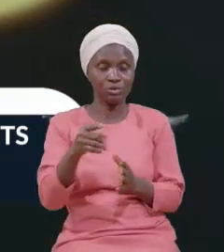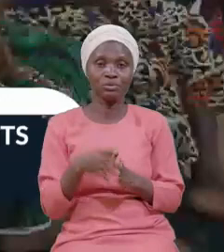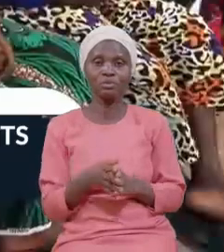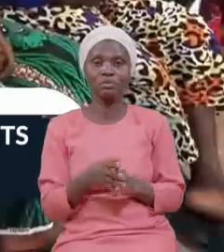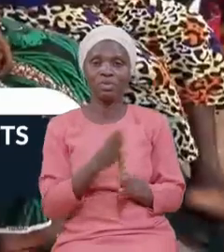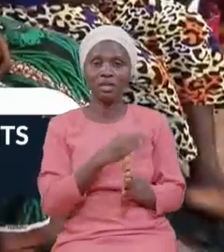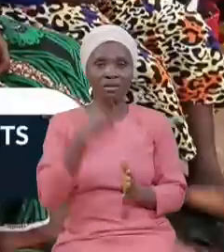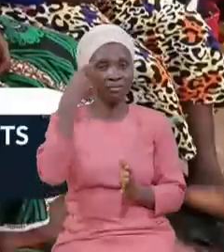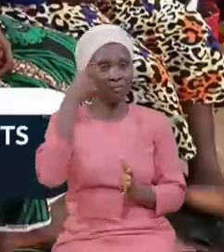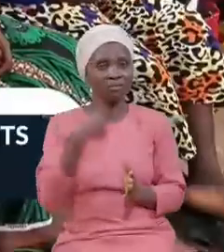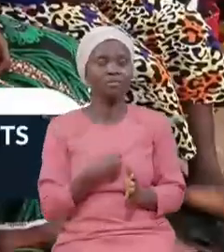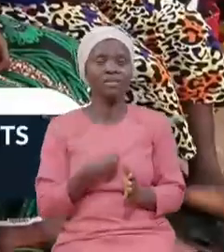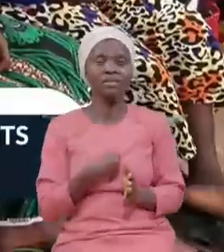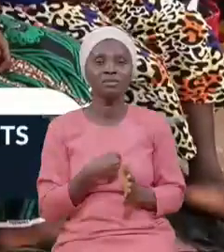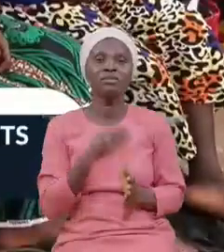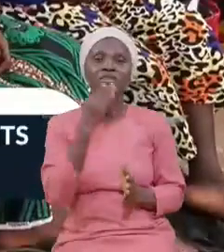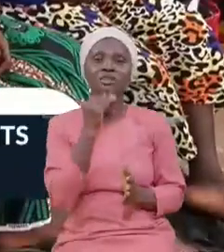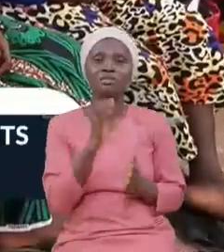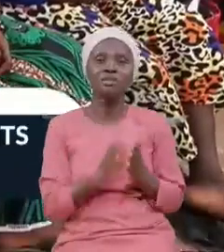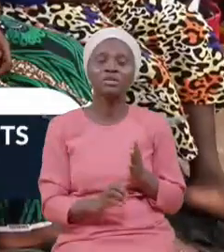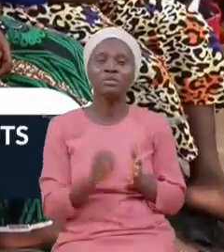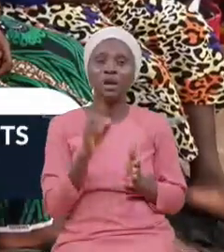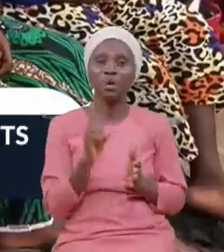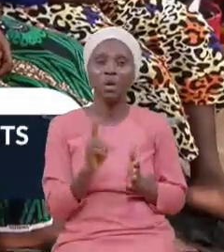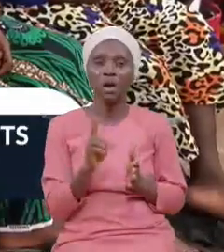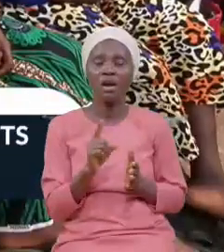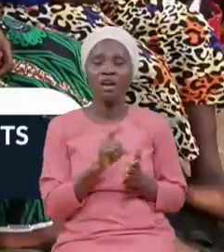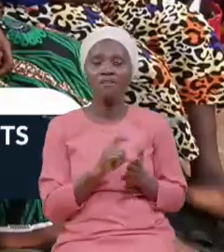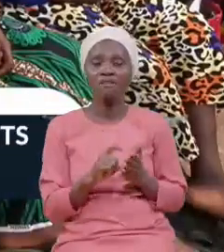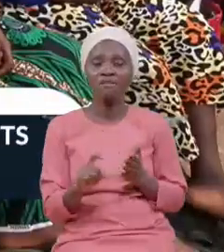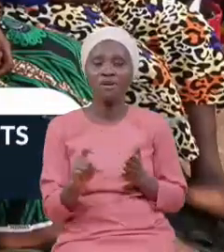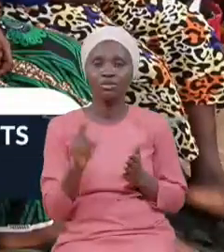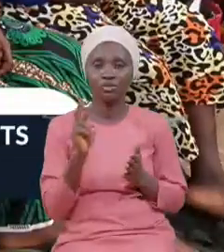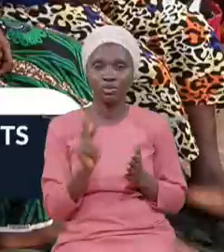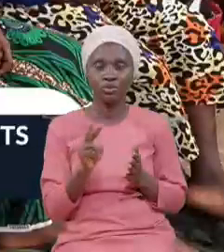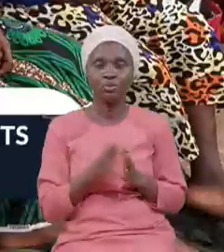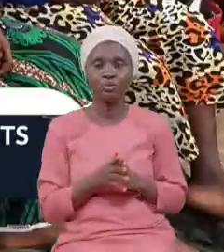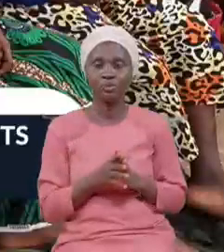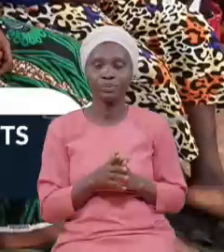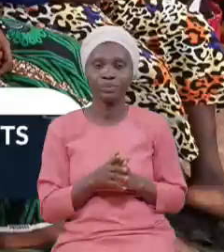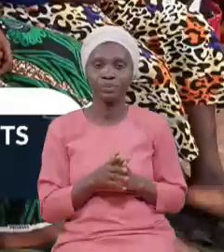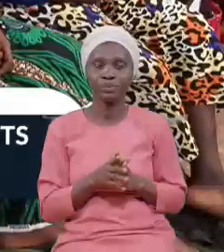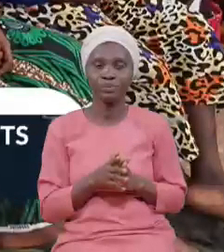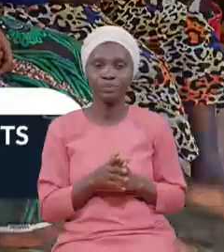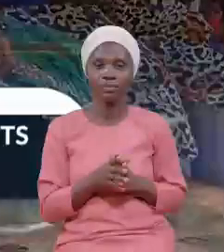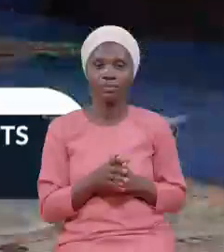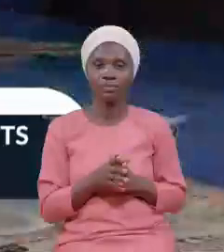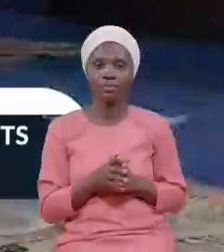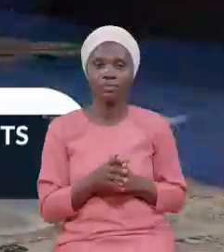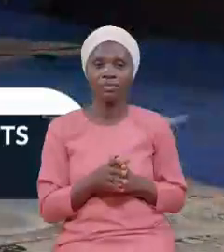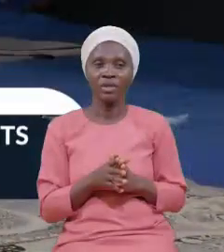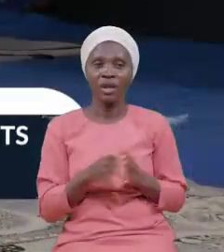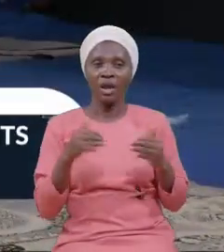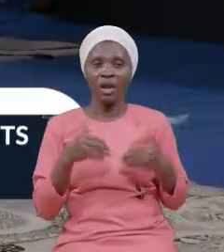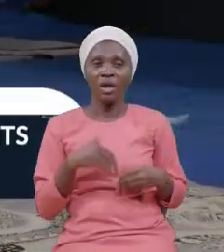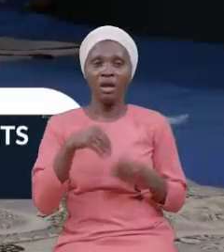Hebrews chapter 1, we're looking at verse 2. He has in these last days spoken unto